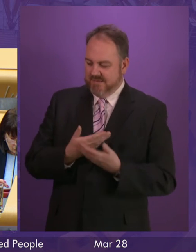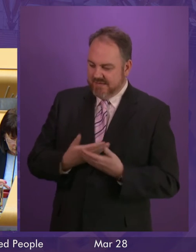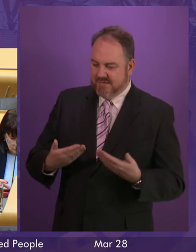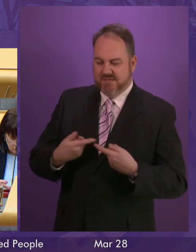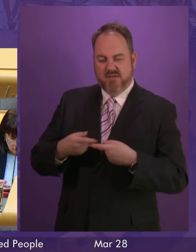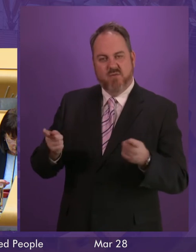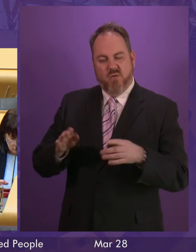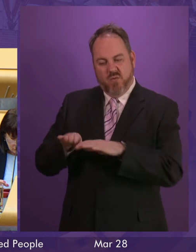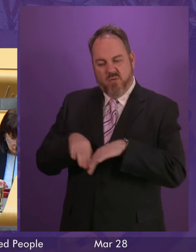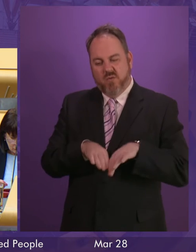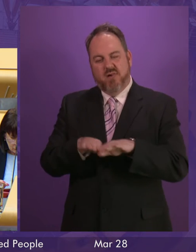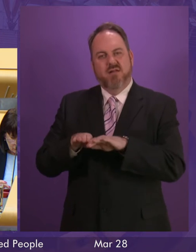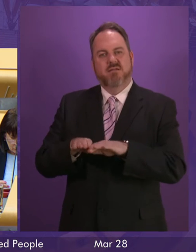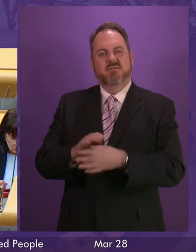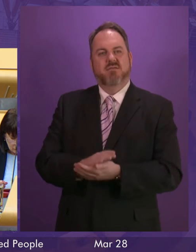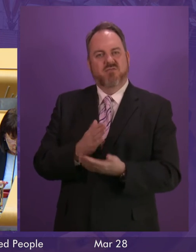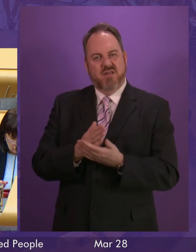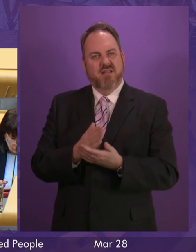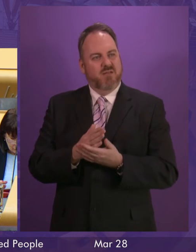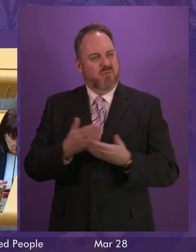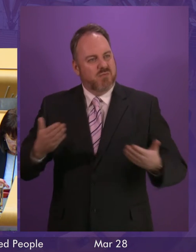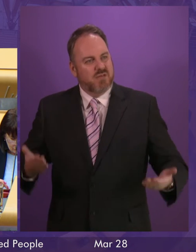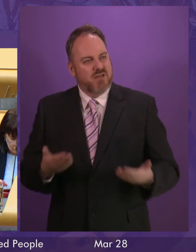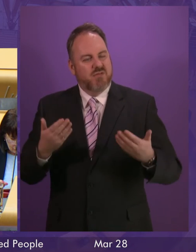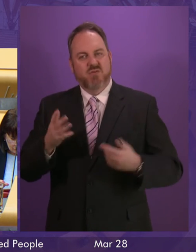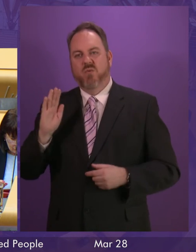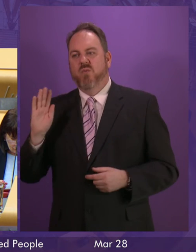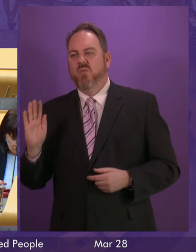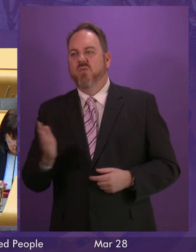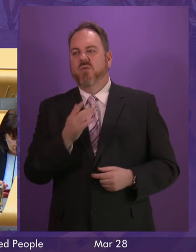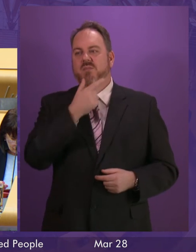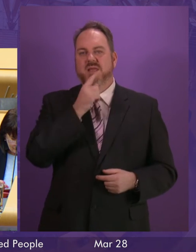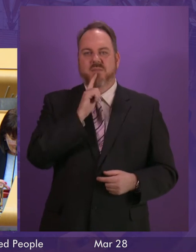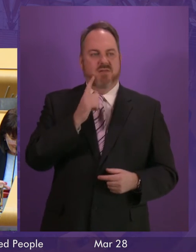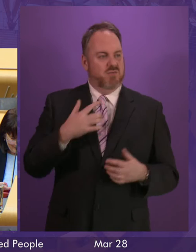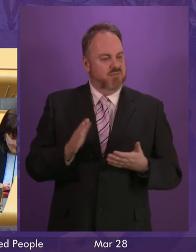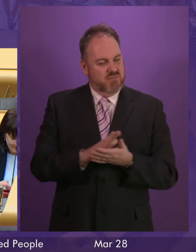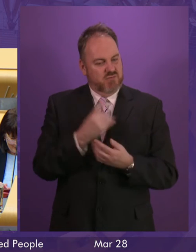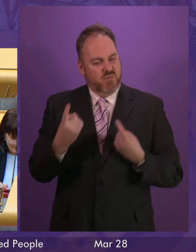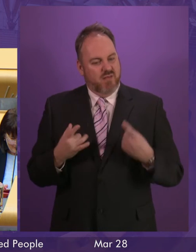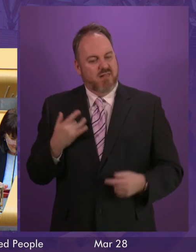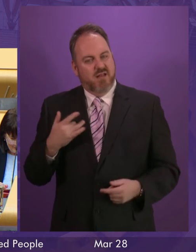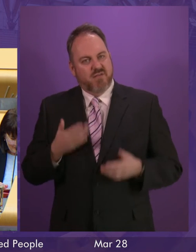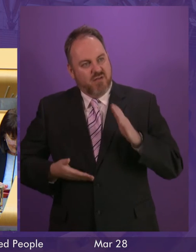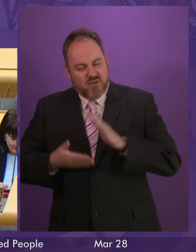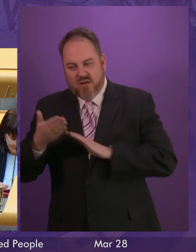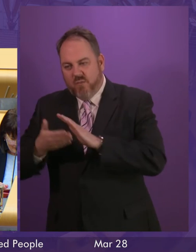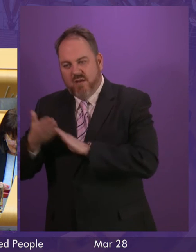help them get out and get into their communities to participate for the sake of their health, regardless of what age they are.